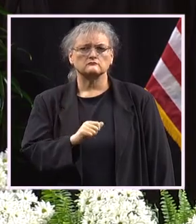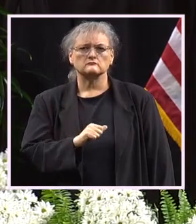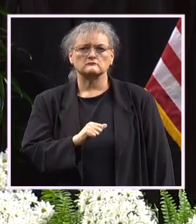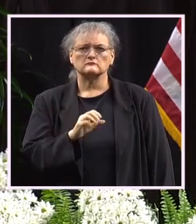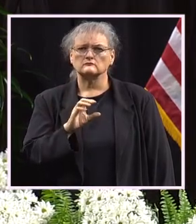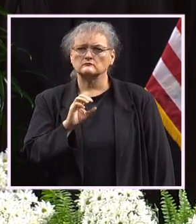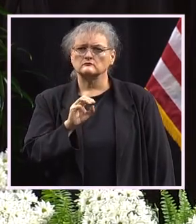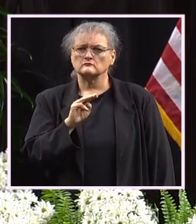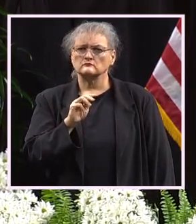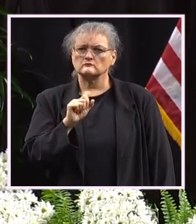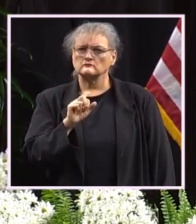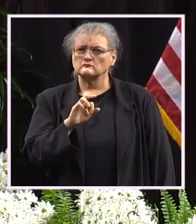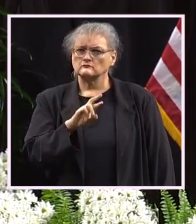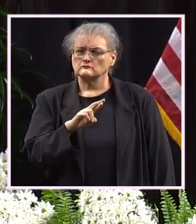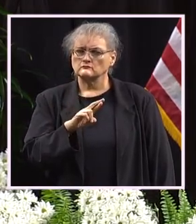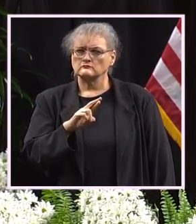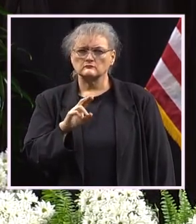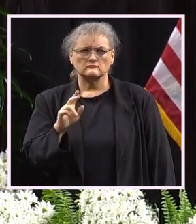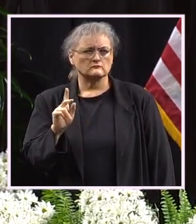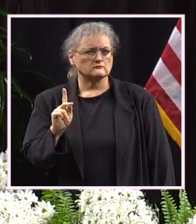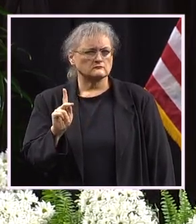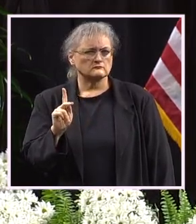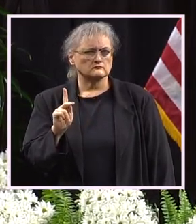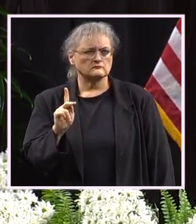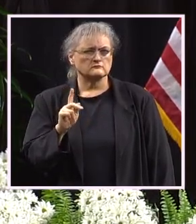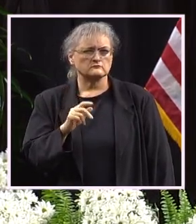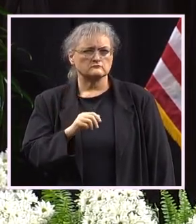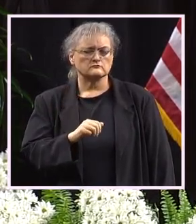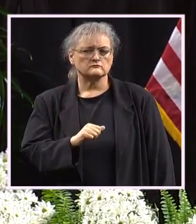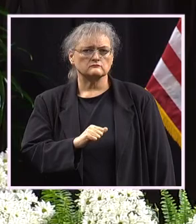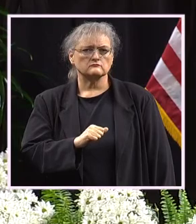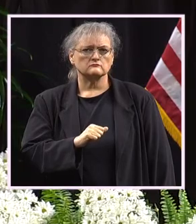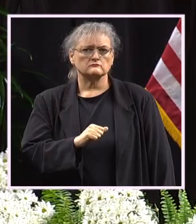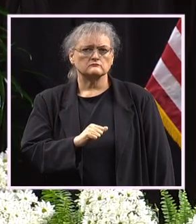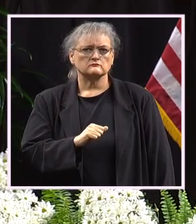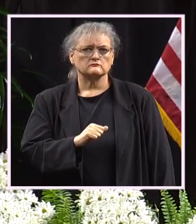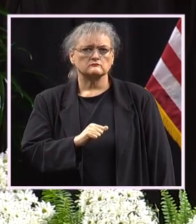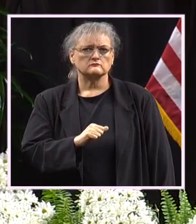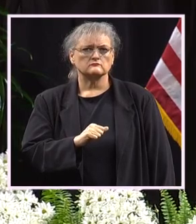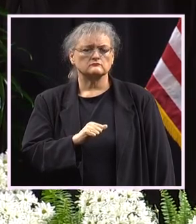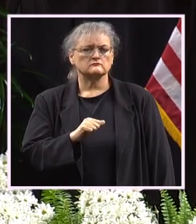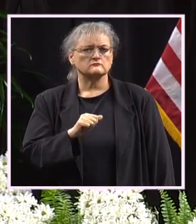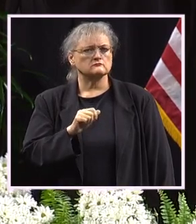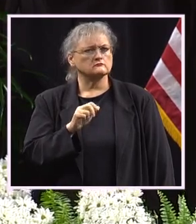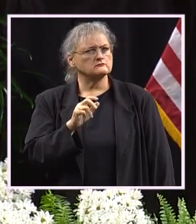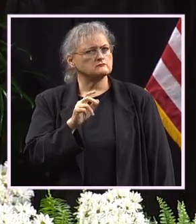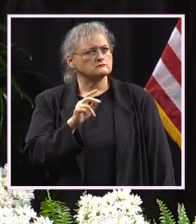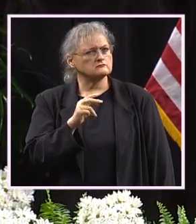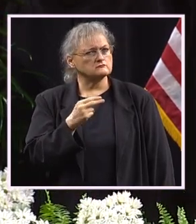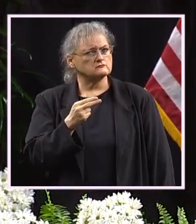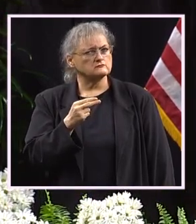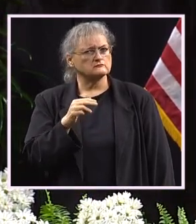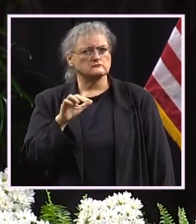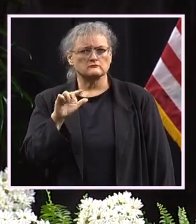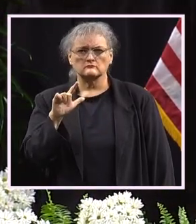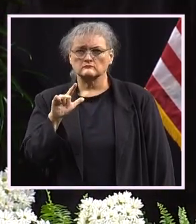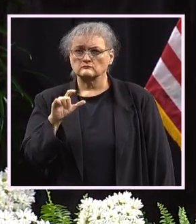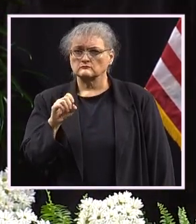Omer Khan, Master of Science. Kit Liu, MBA.